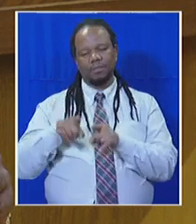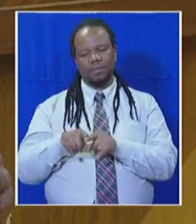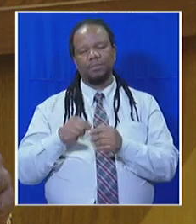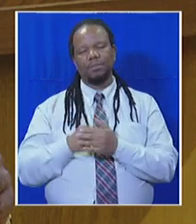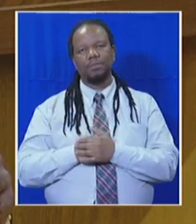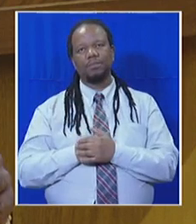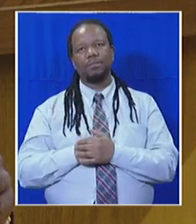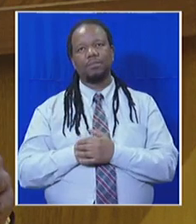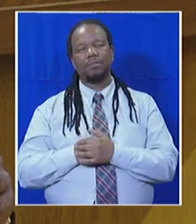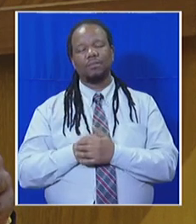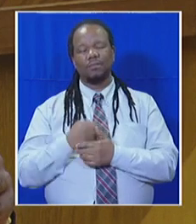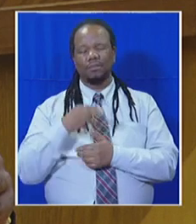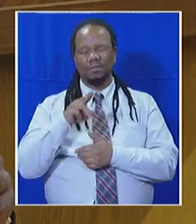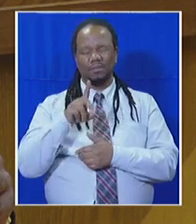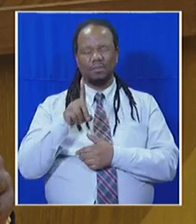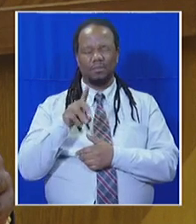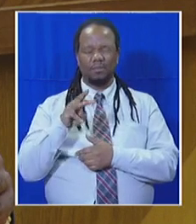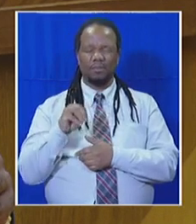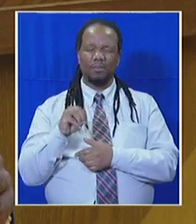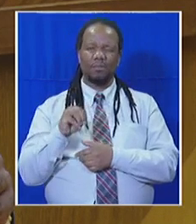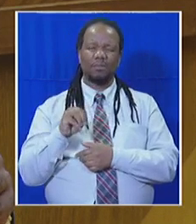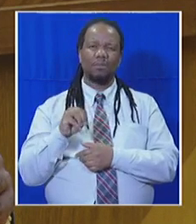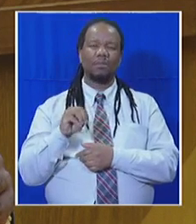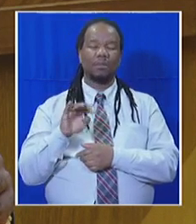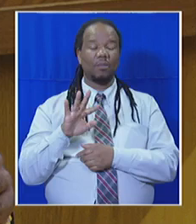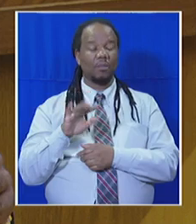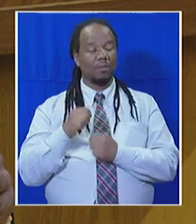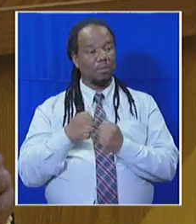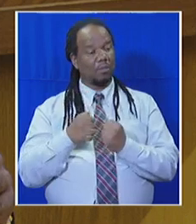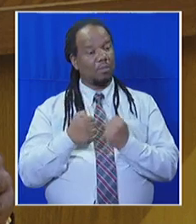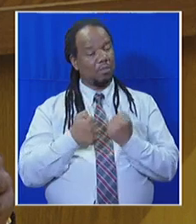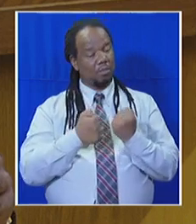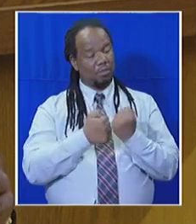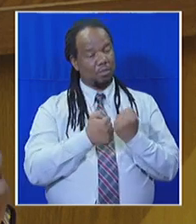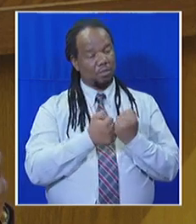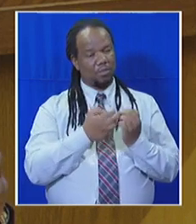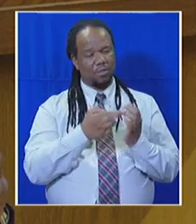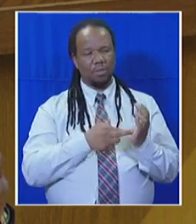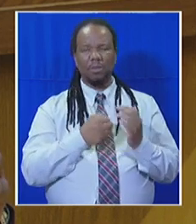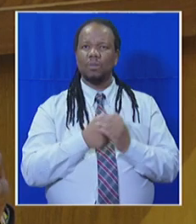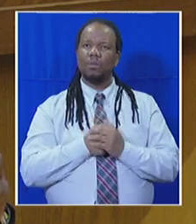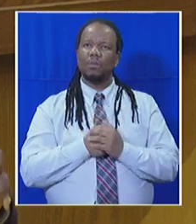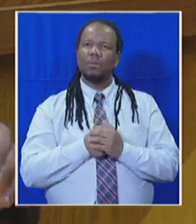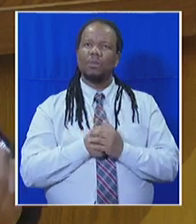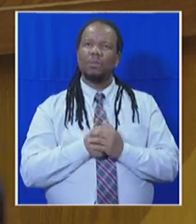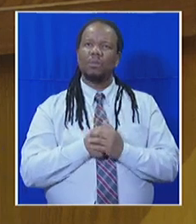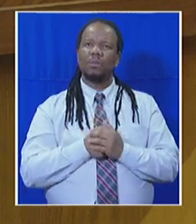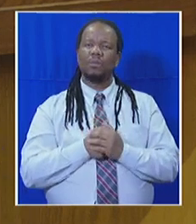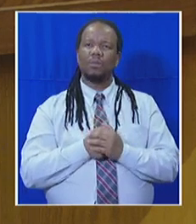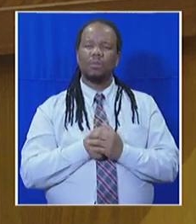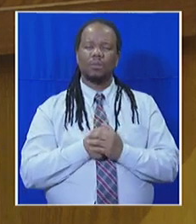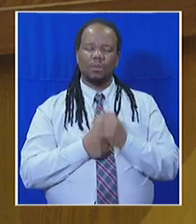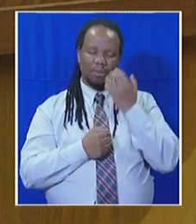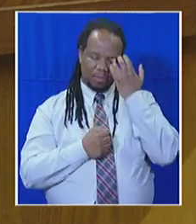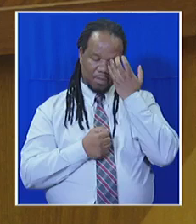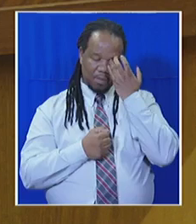Well, the United Democratic Movement grudgingly supports this report for one simple reason. Ixesha elikhoyo lokwenza